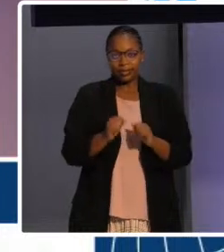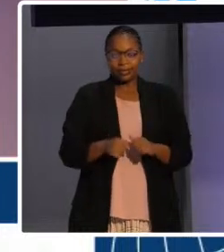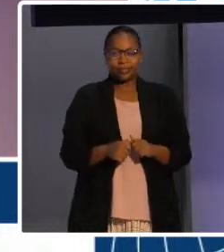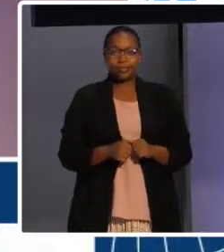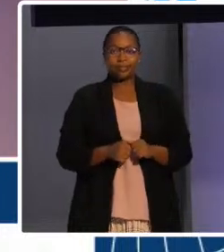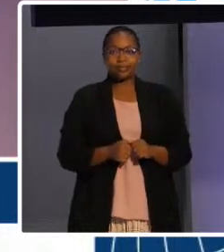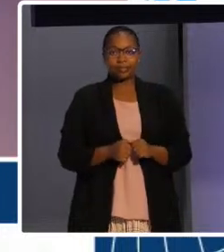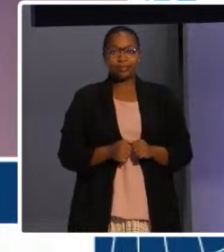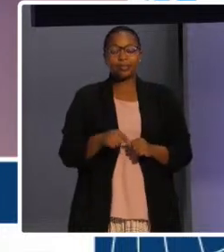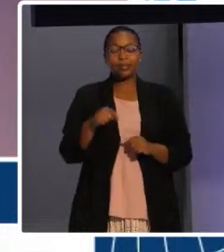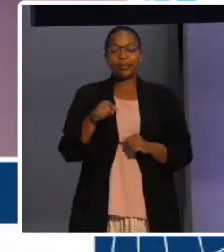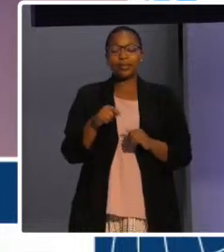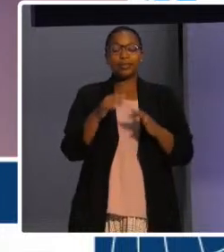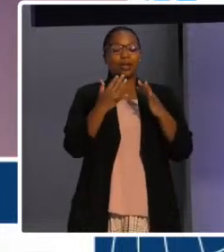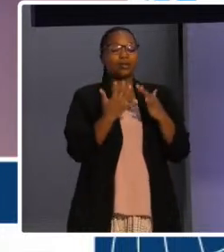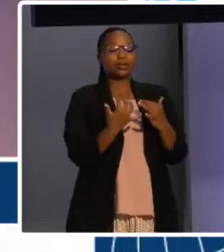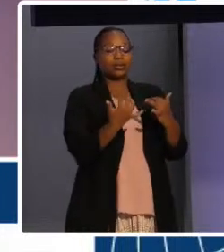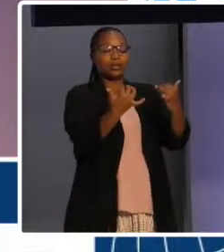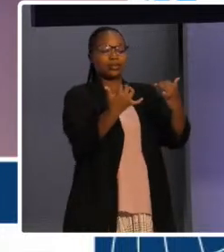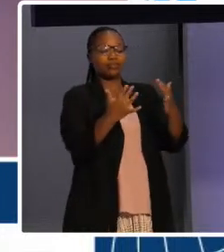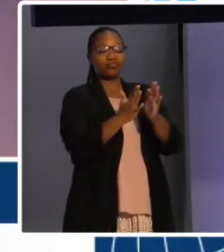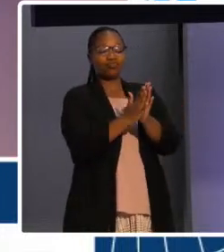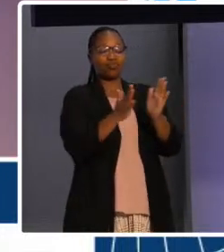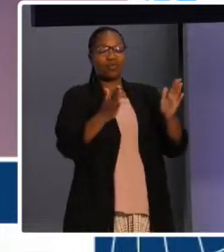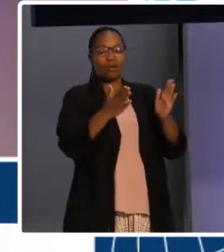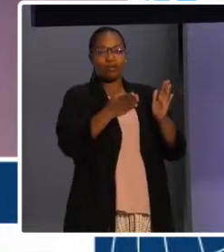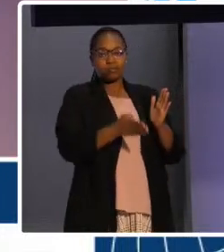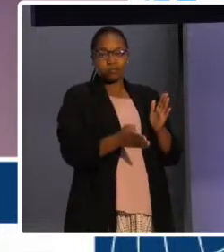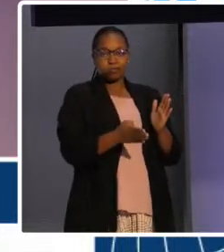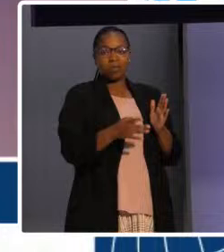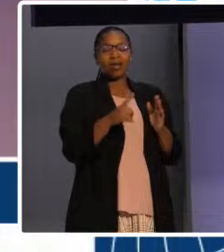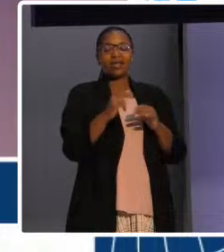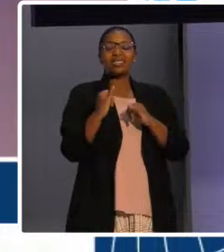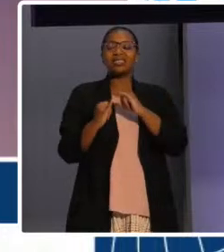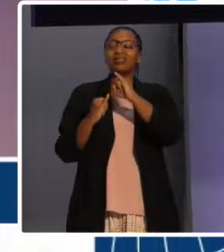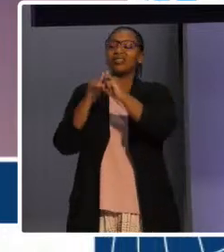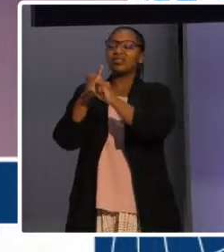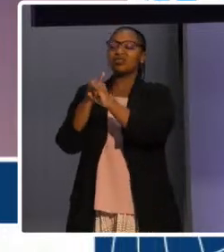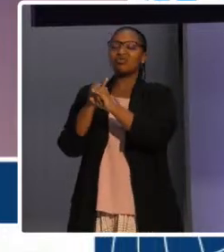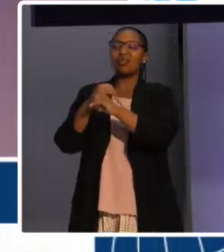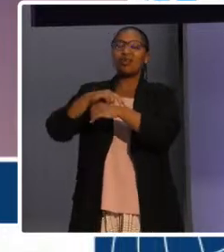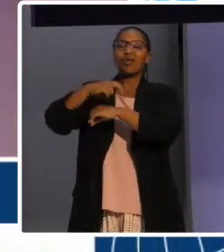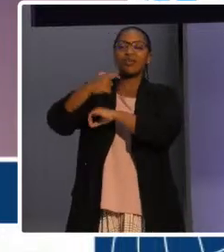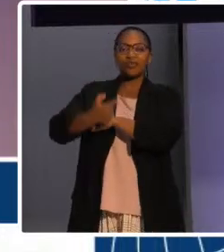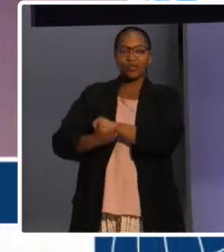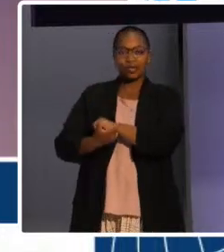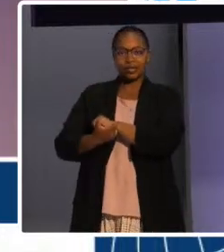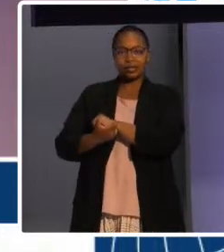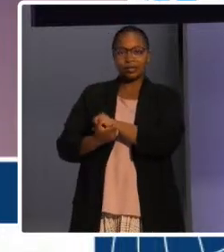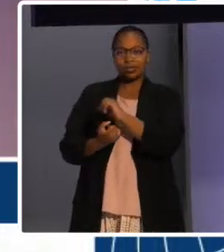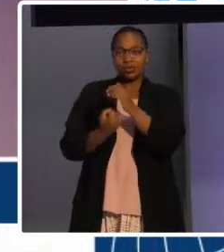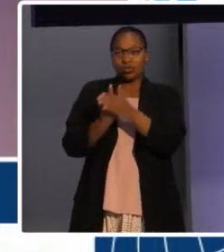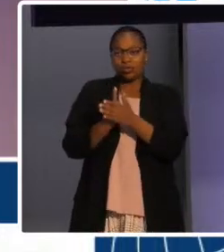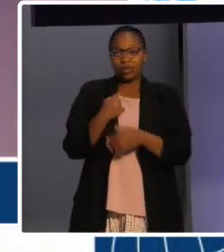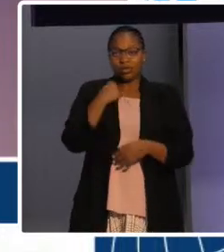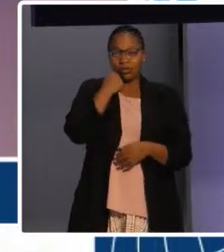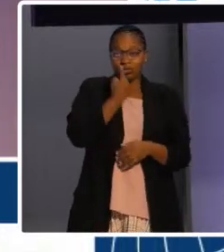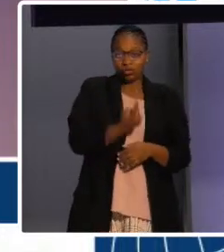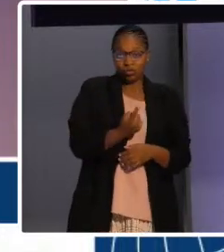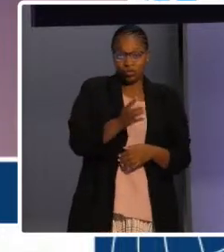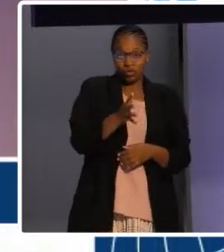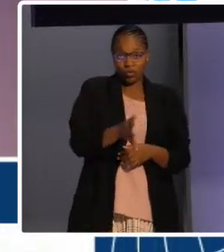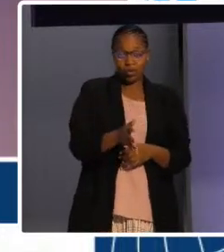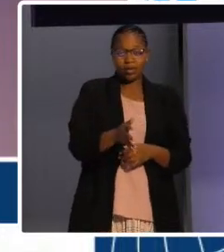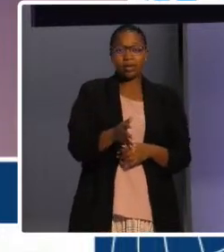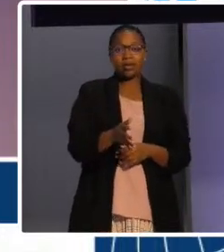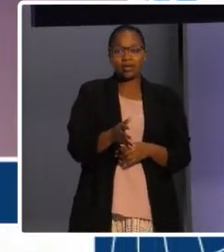This General Assembly and the international conference that will take place tomorrow